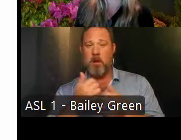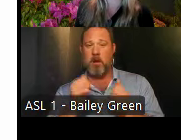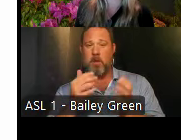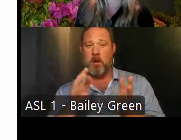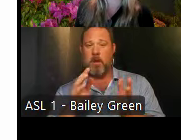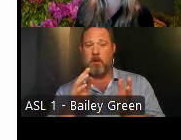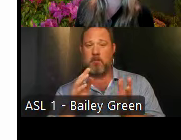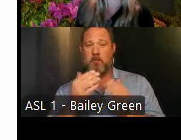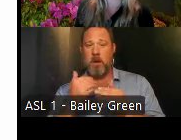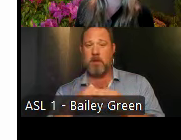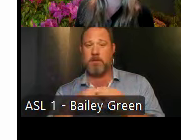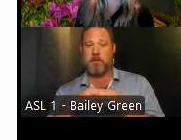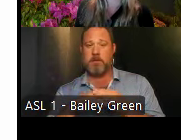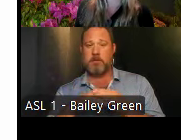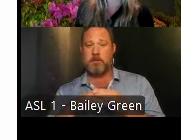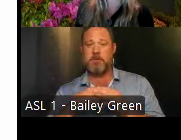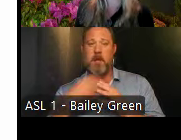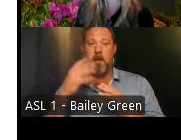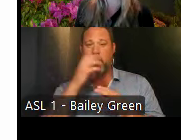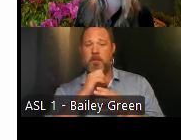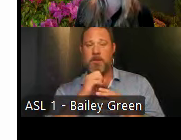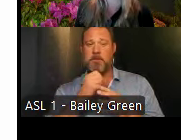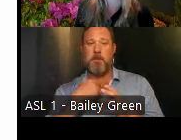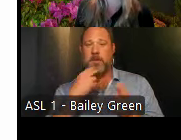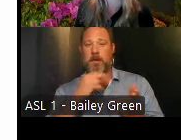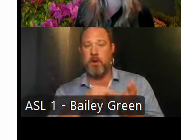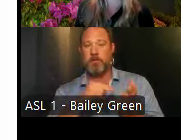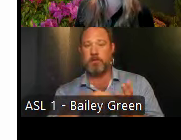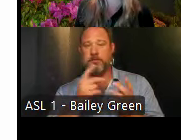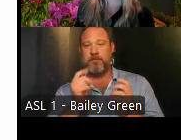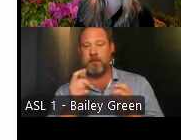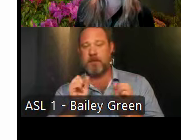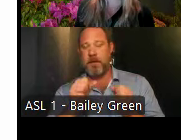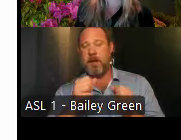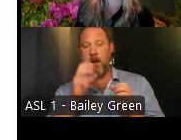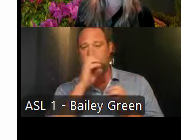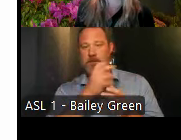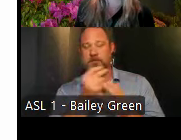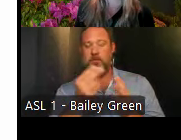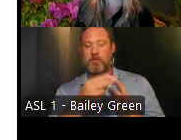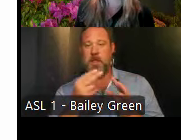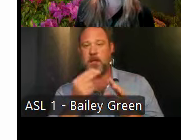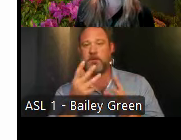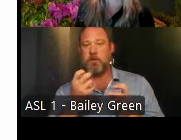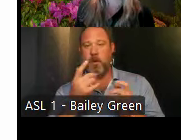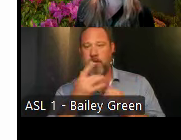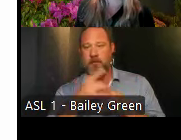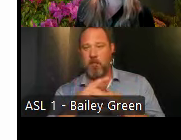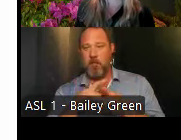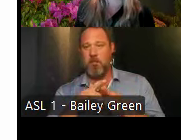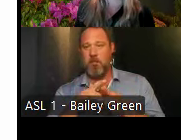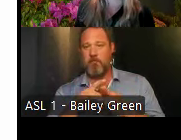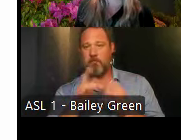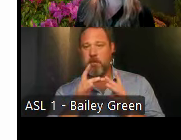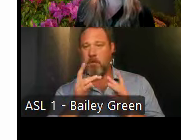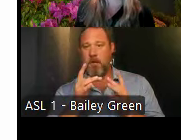I can get, because I missed some of the, I'm taking notes as fast as I can, and I missed a couple of things, and I want to know if are these going to be available online,